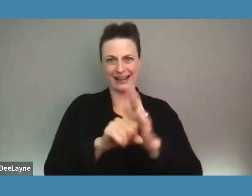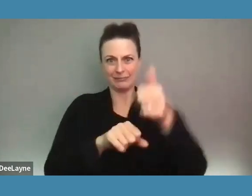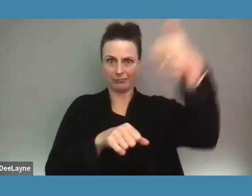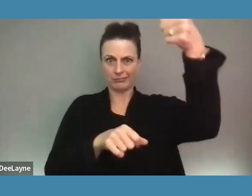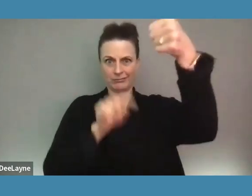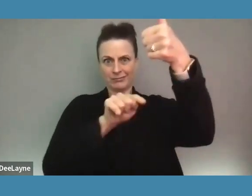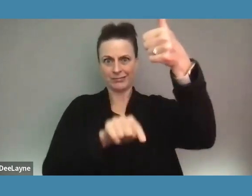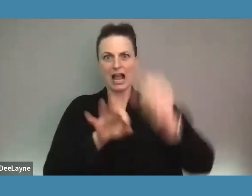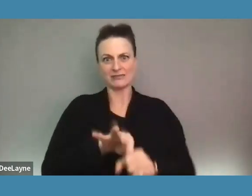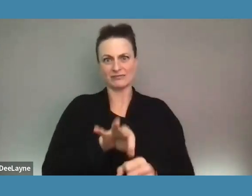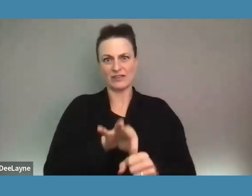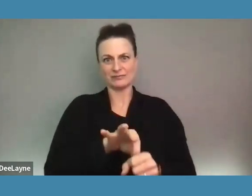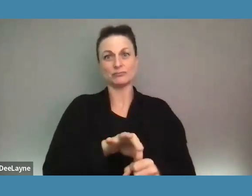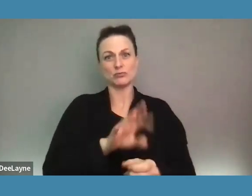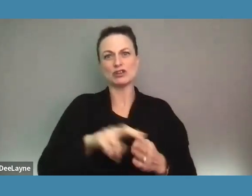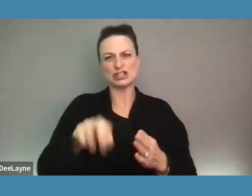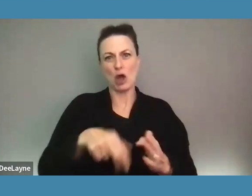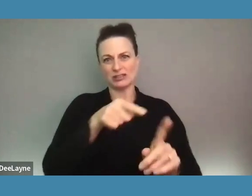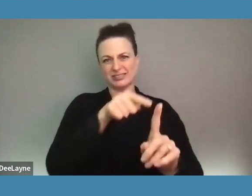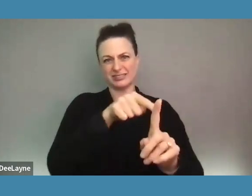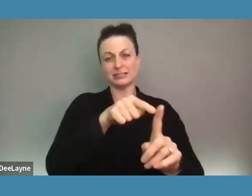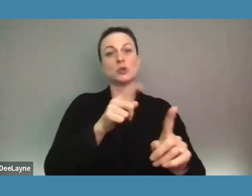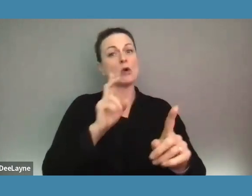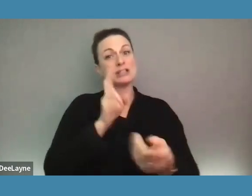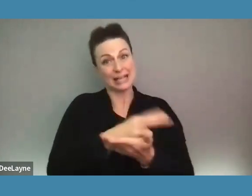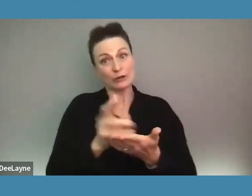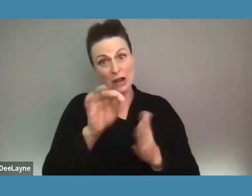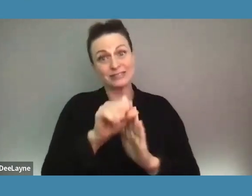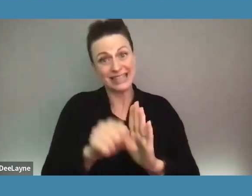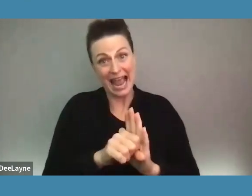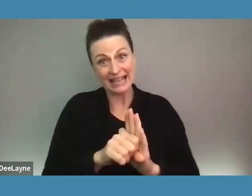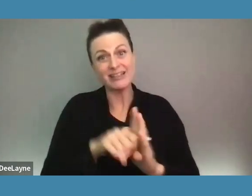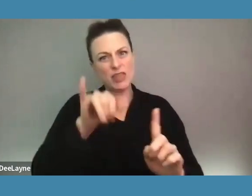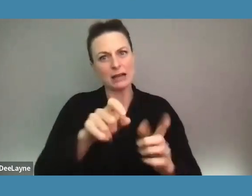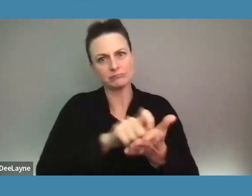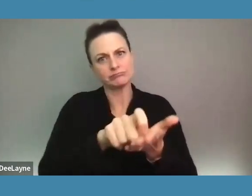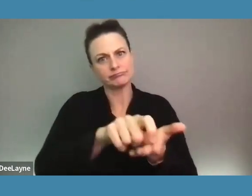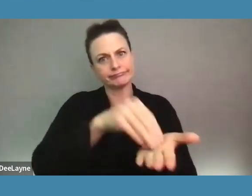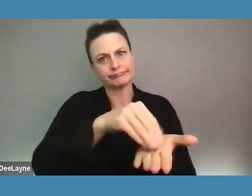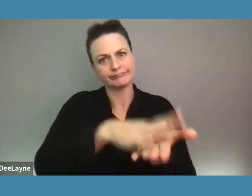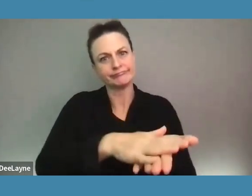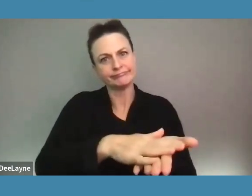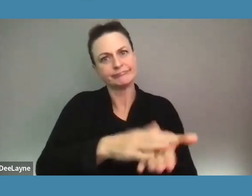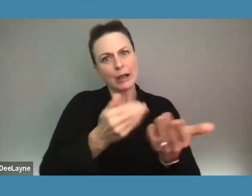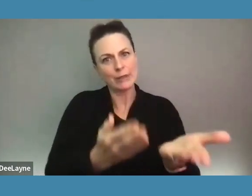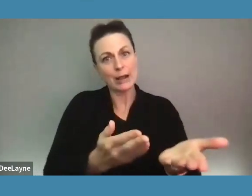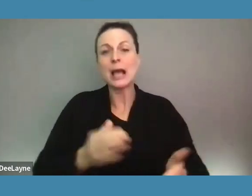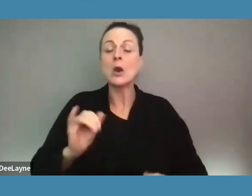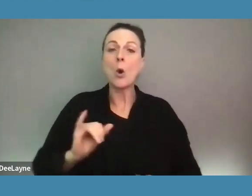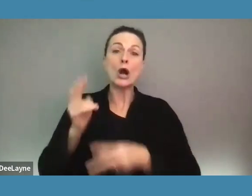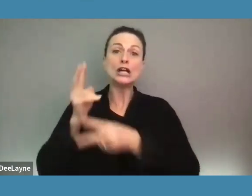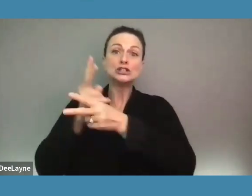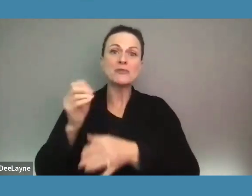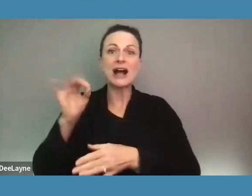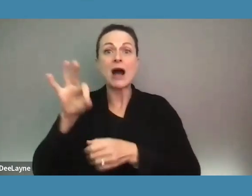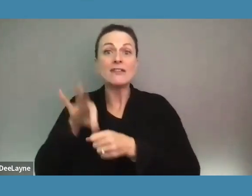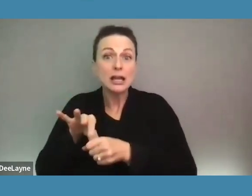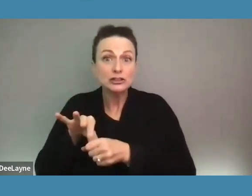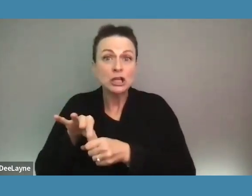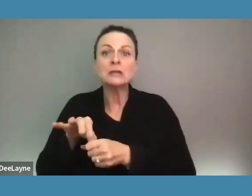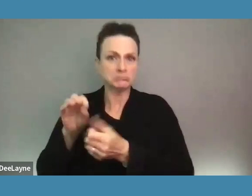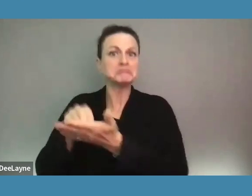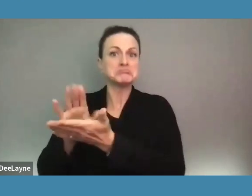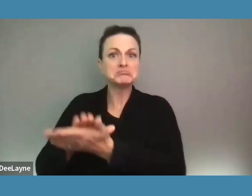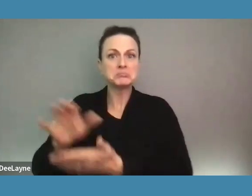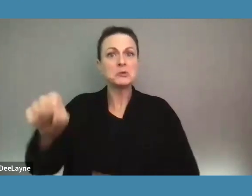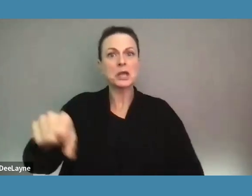confirm the election results, and that is what I would recommend. You can also put in things like the supervisor of elections in your county,